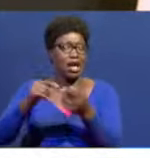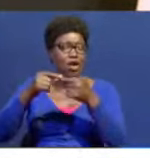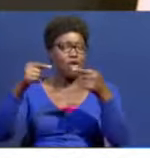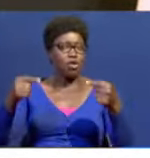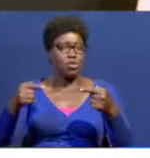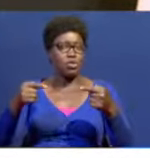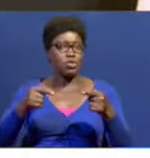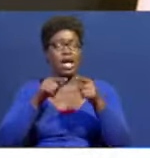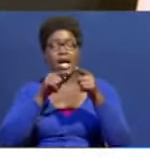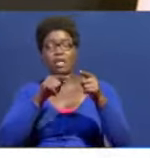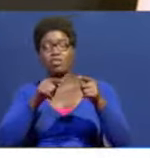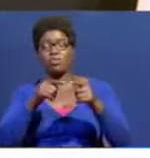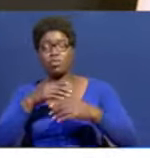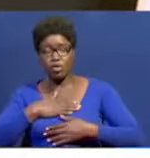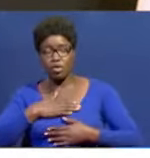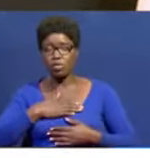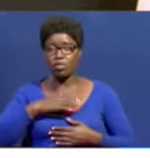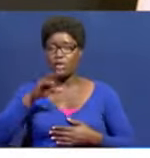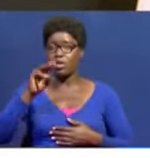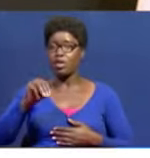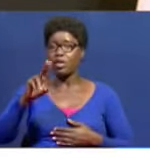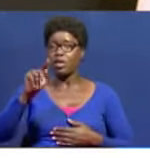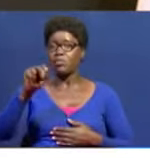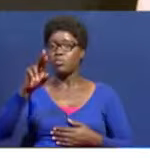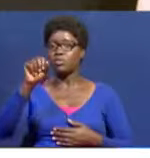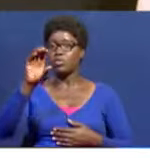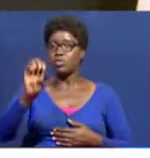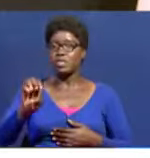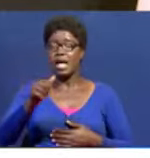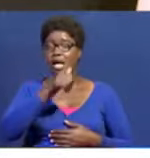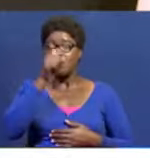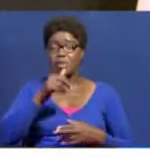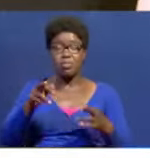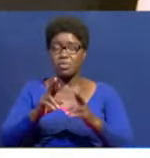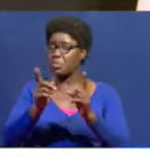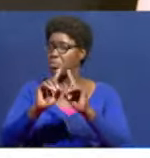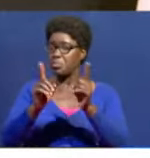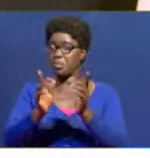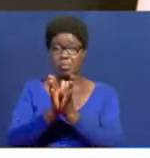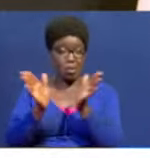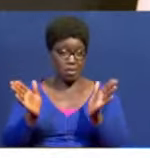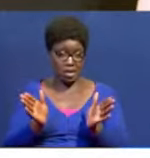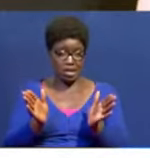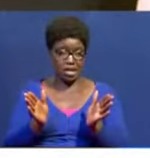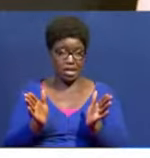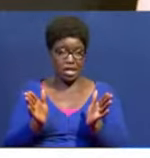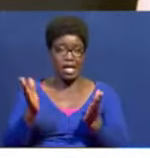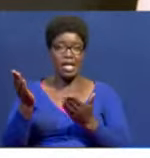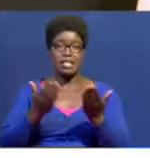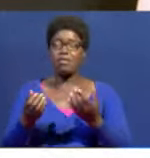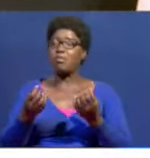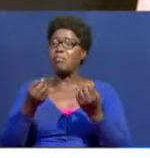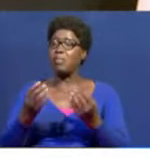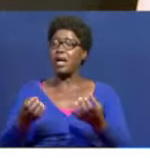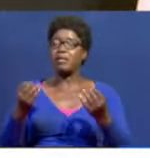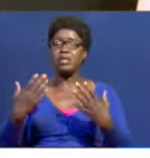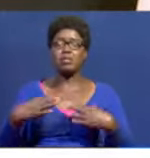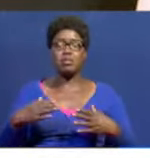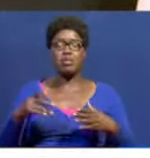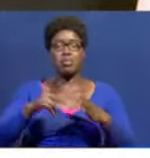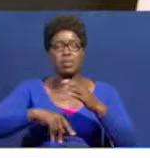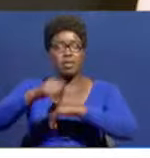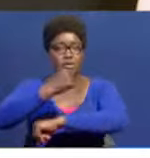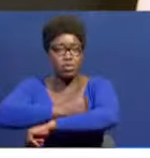to the assertion by the Honorable Mutuse, it's not a private road, it's a public road. And it is serving many people, a primary